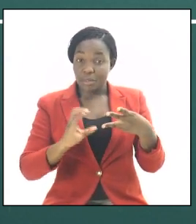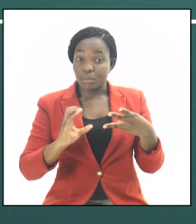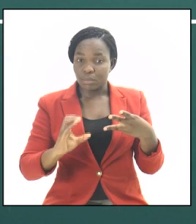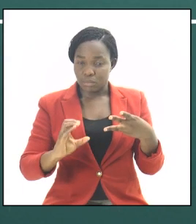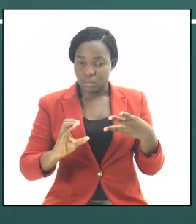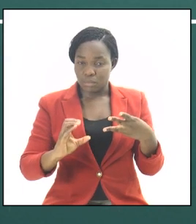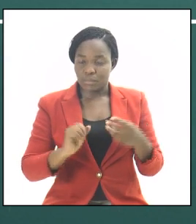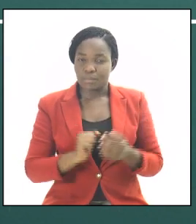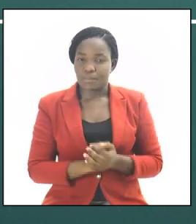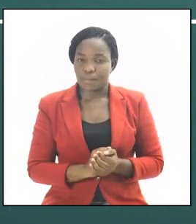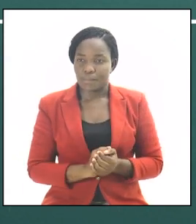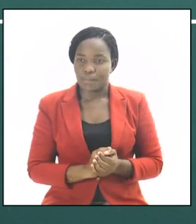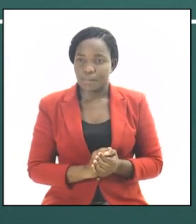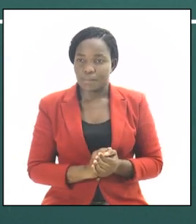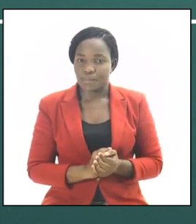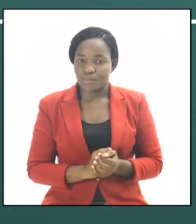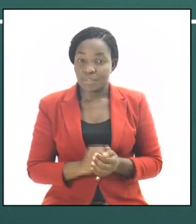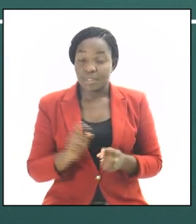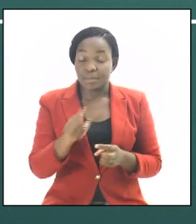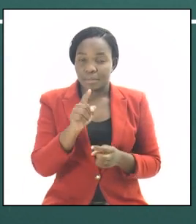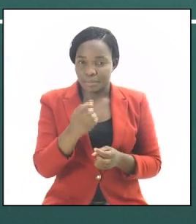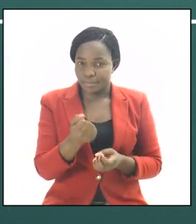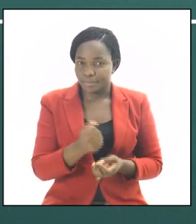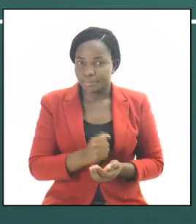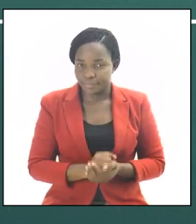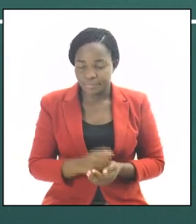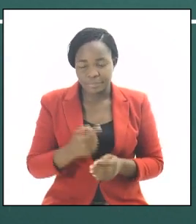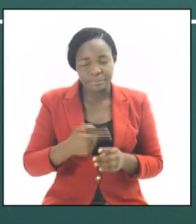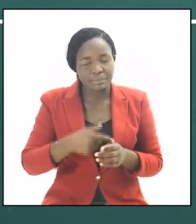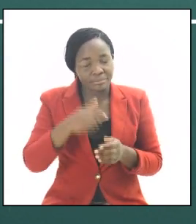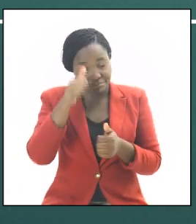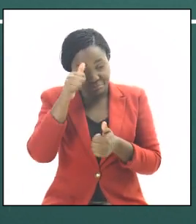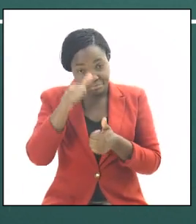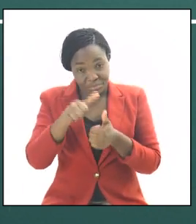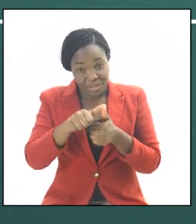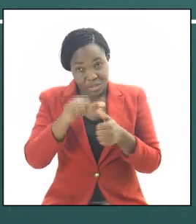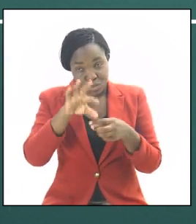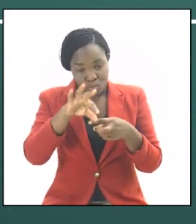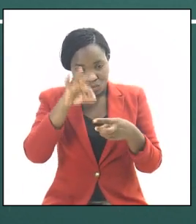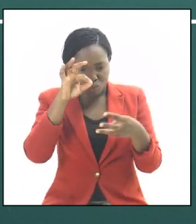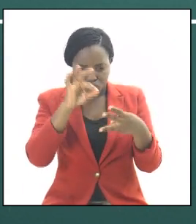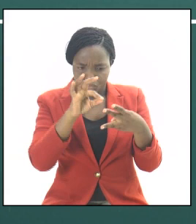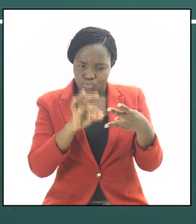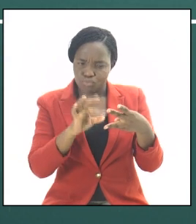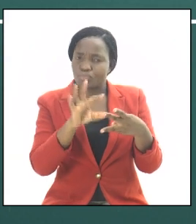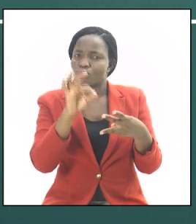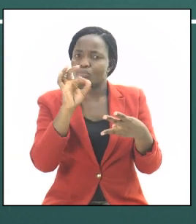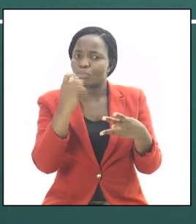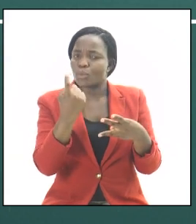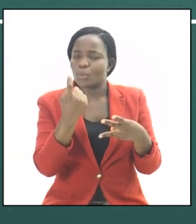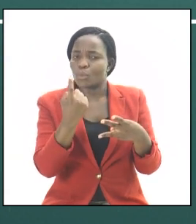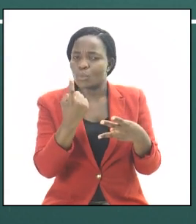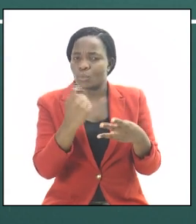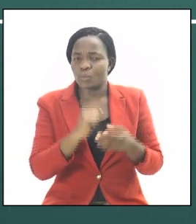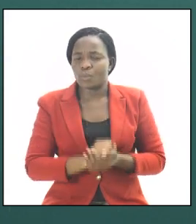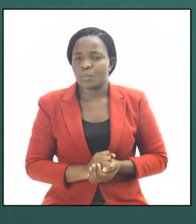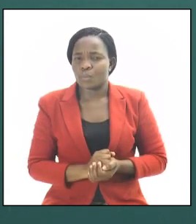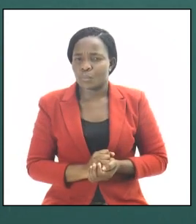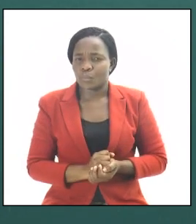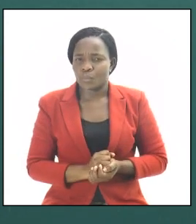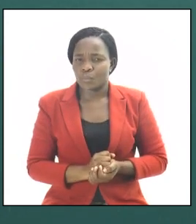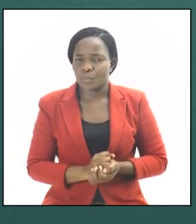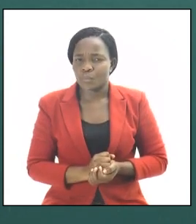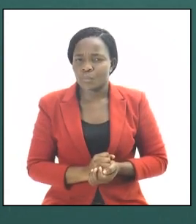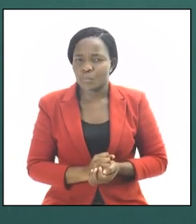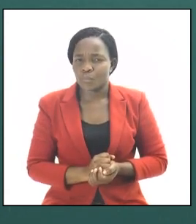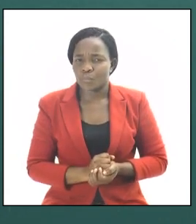radius. For the area, we have to square the radius and then multiply by pi. In